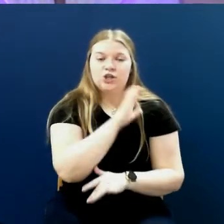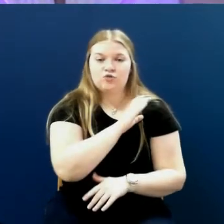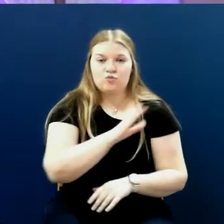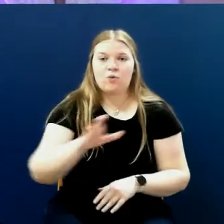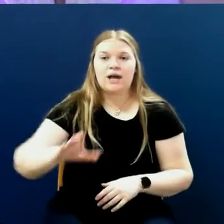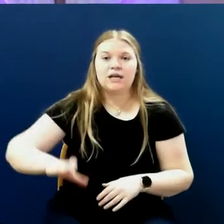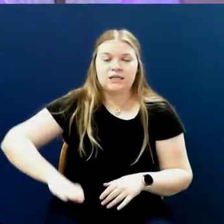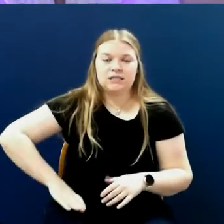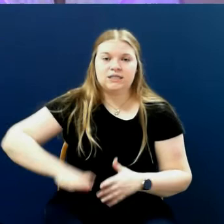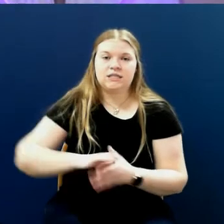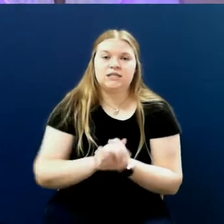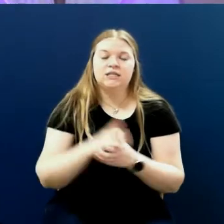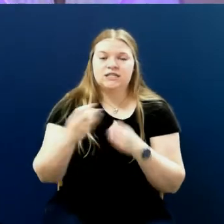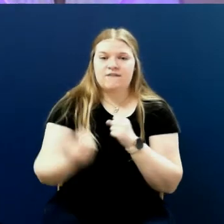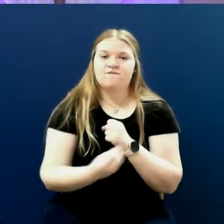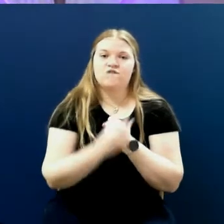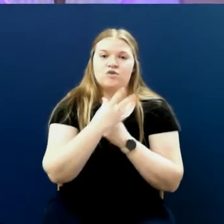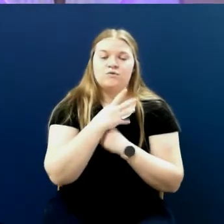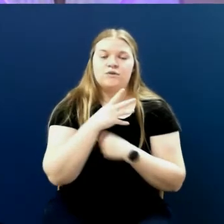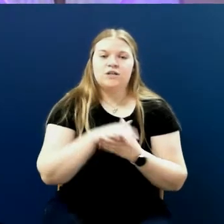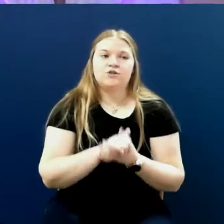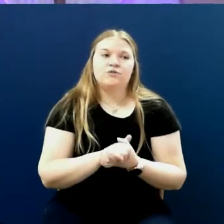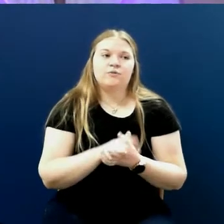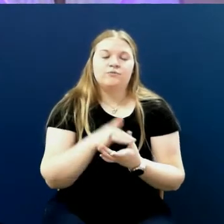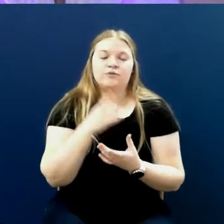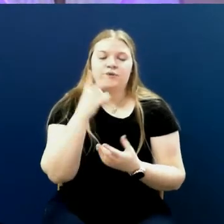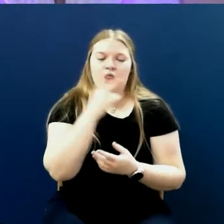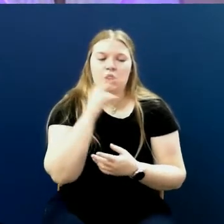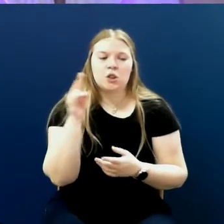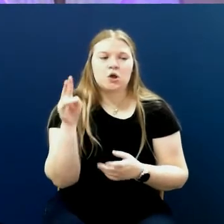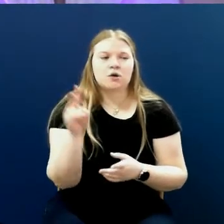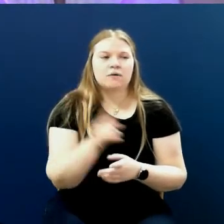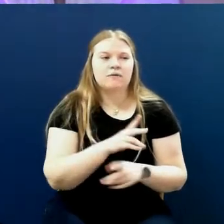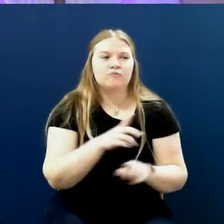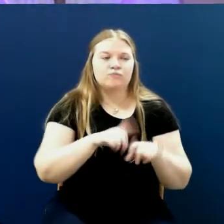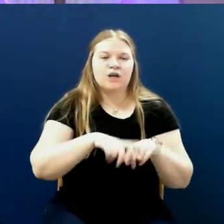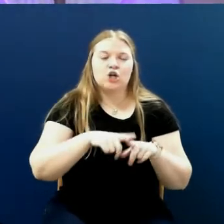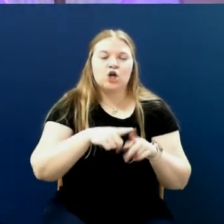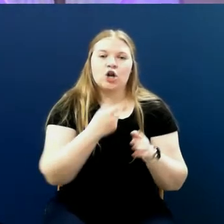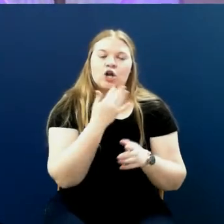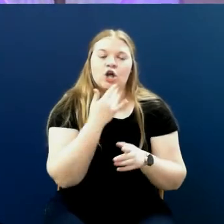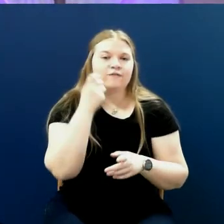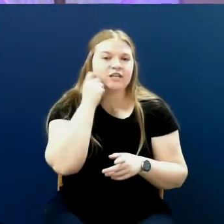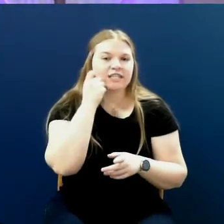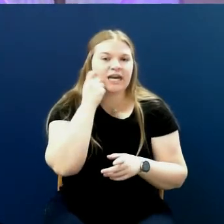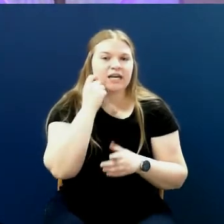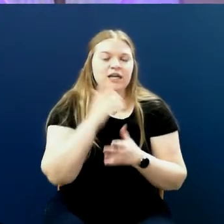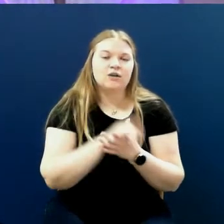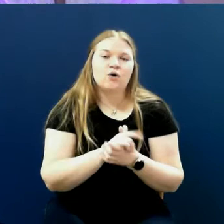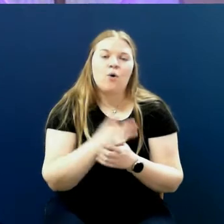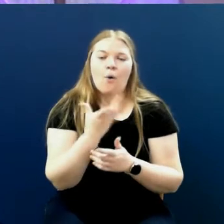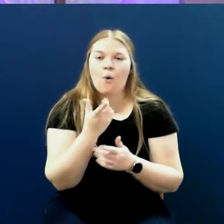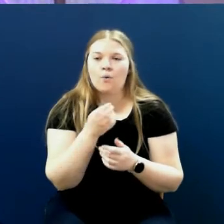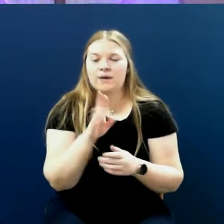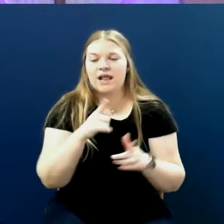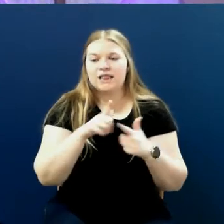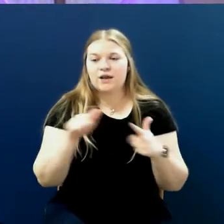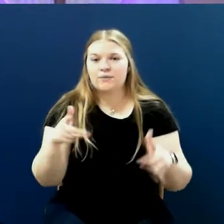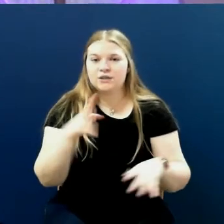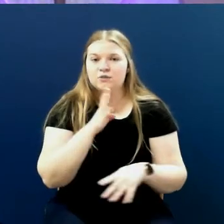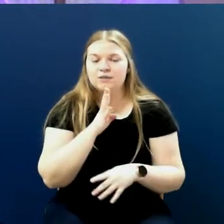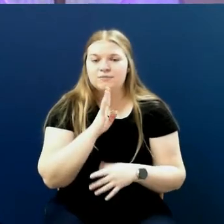Christ is the influence. So no longer do we look at one another based on the color of our skin or what language we